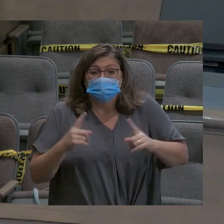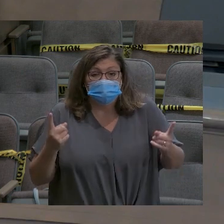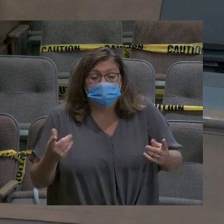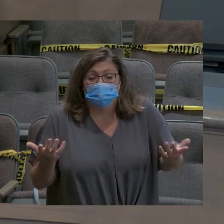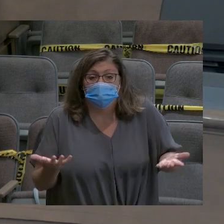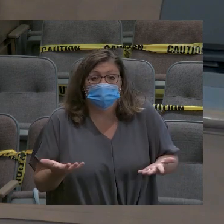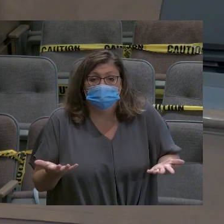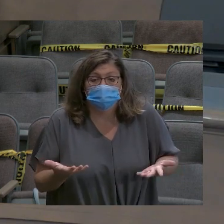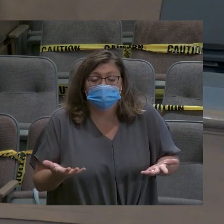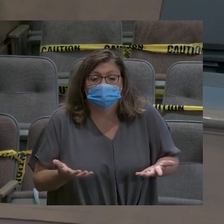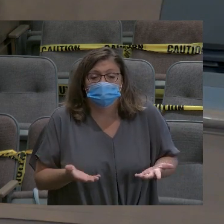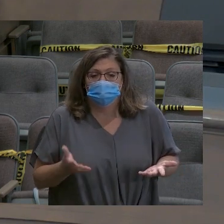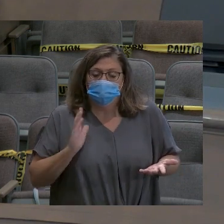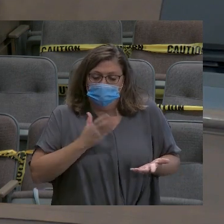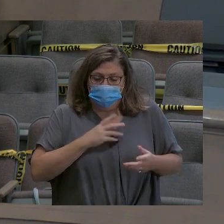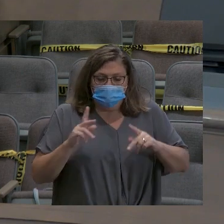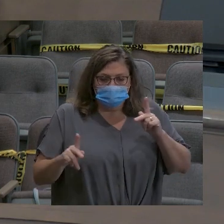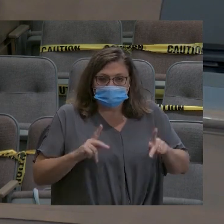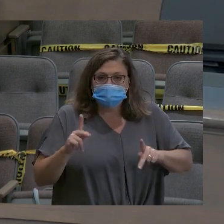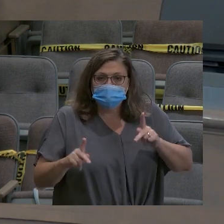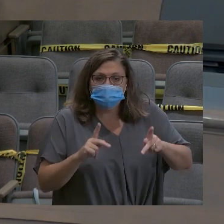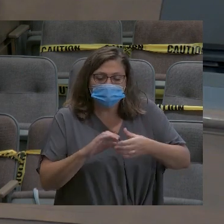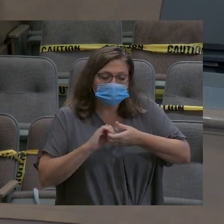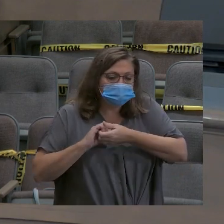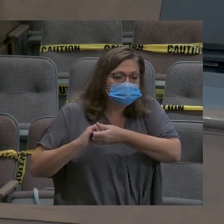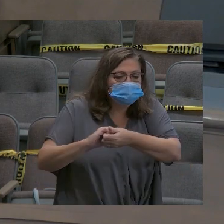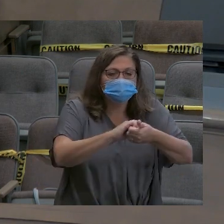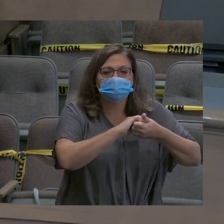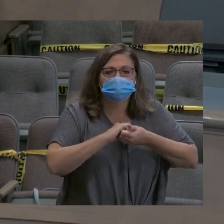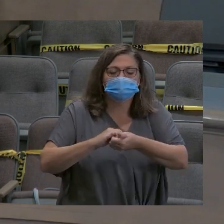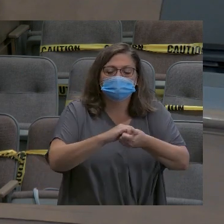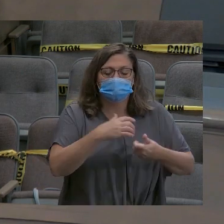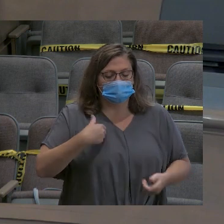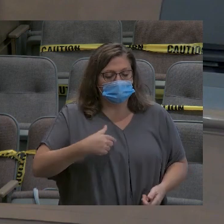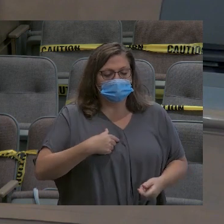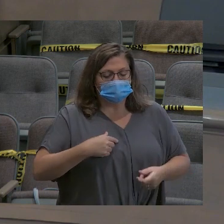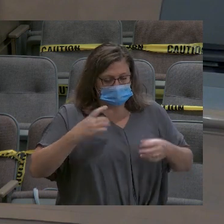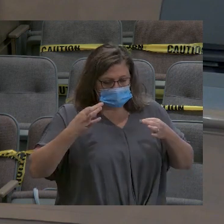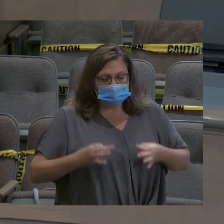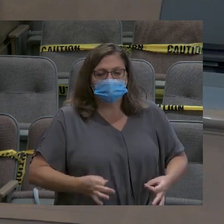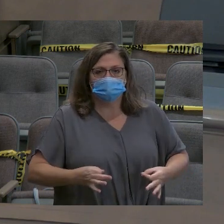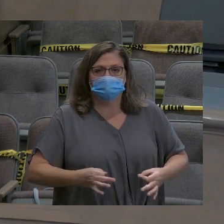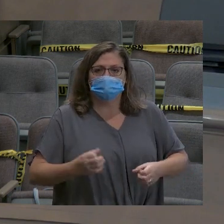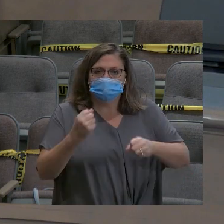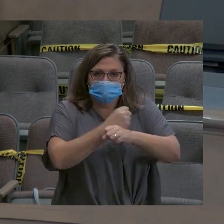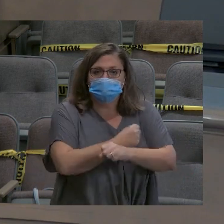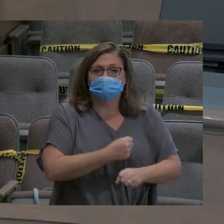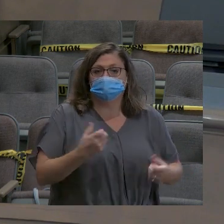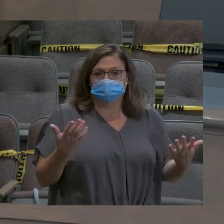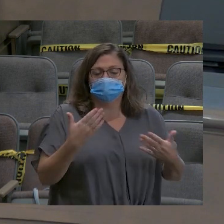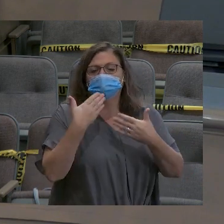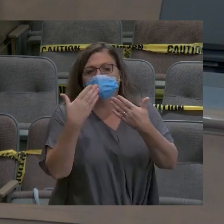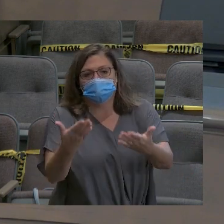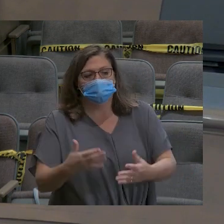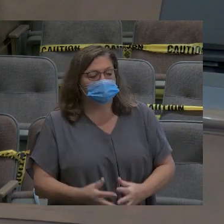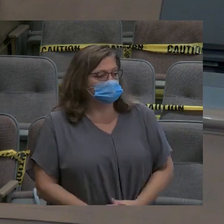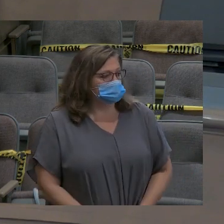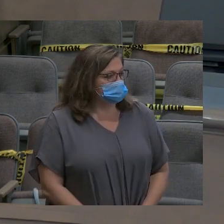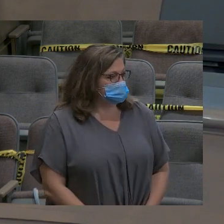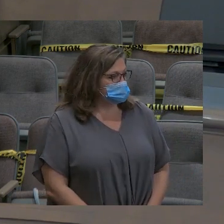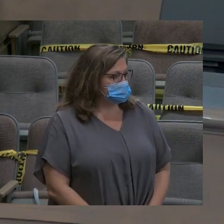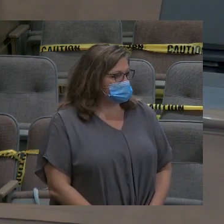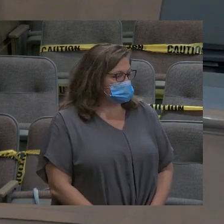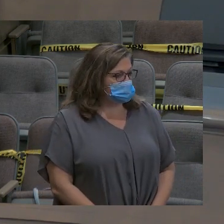how we have conducted ourselves, how we have distinguished ourselves, and how we have pulled together. Thank you.